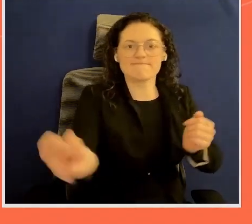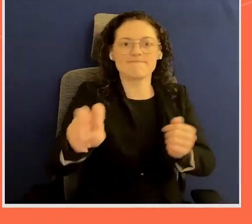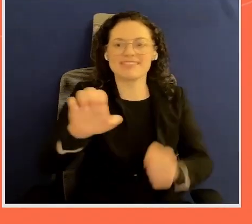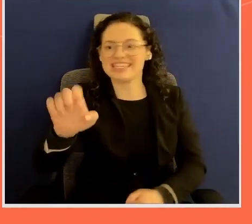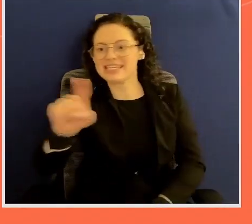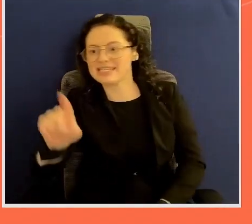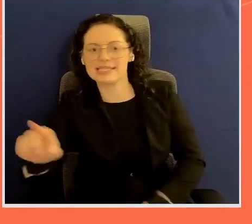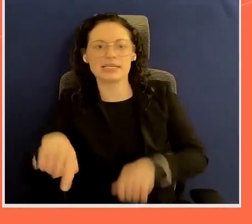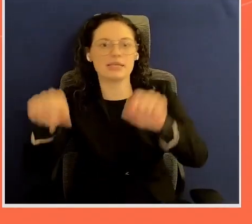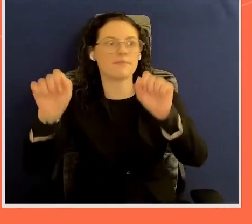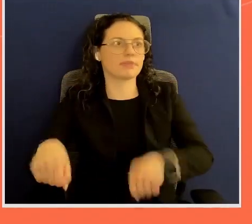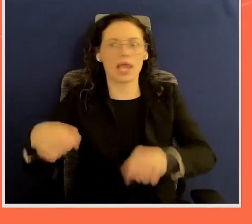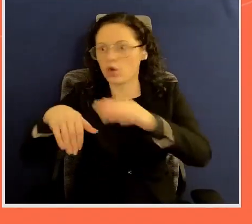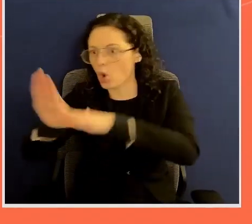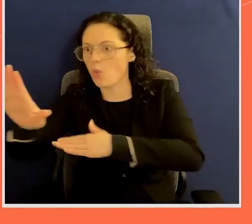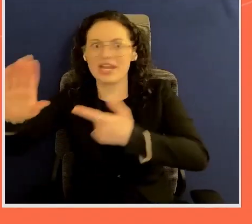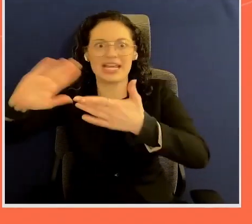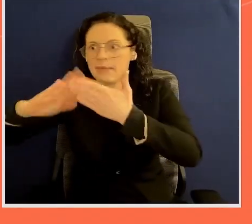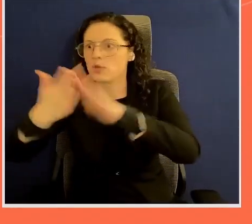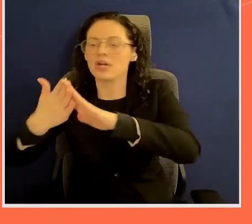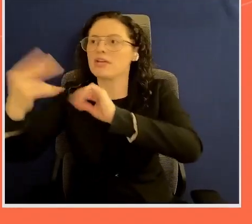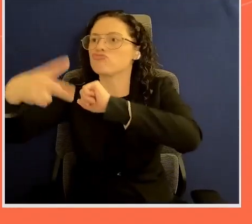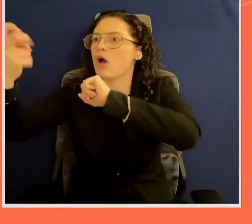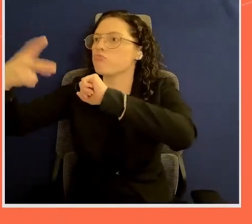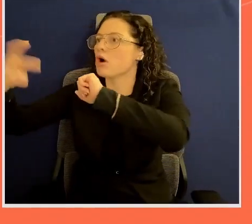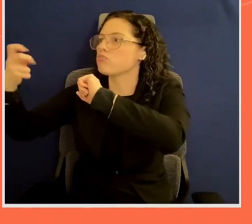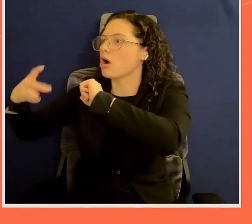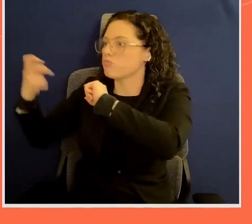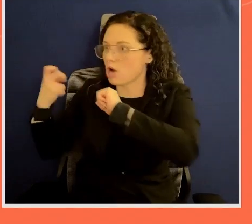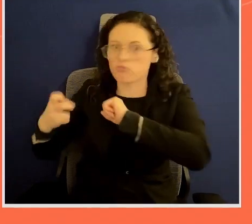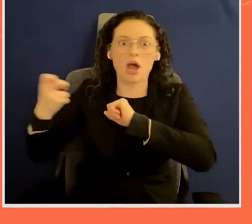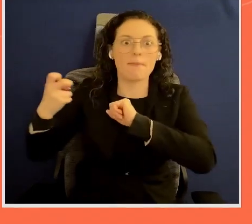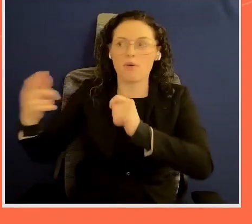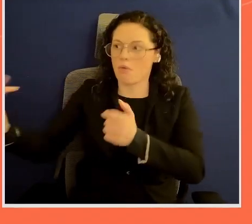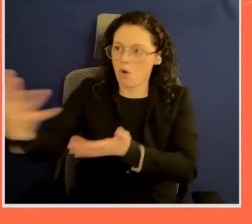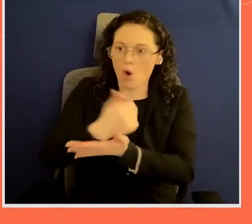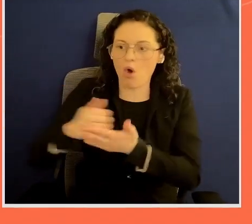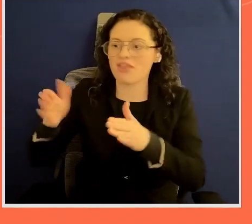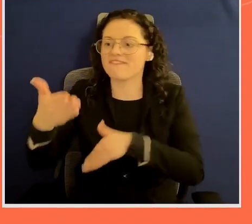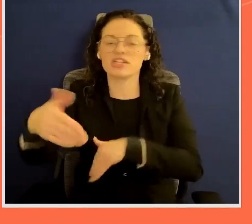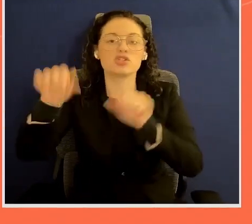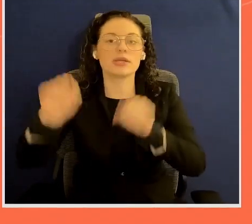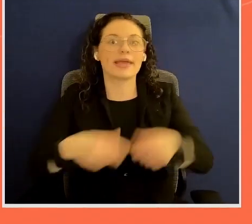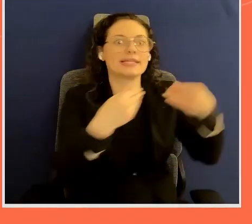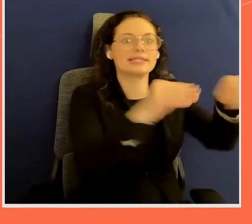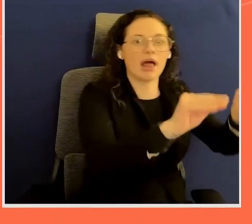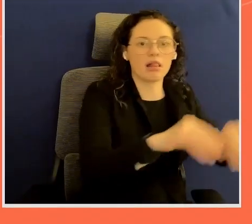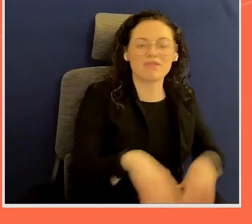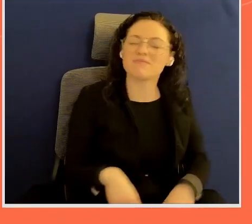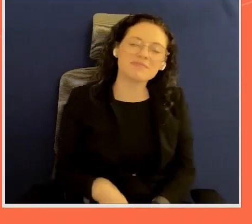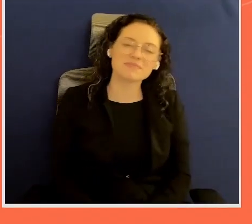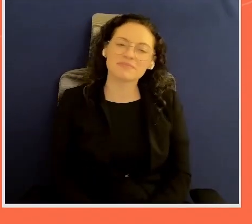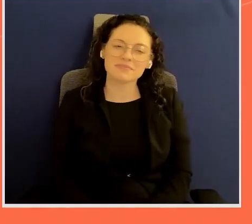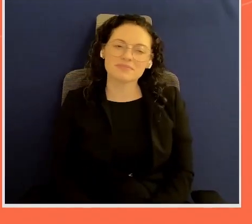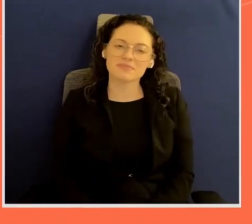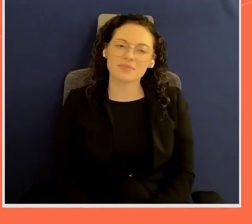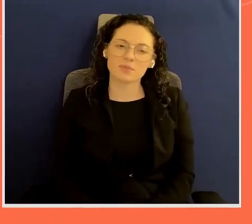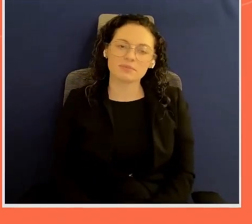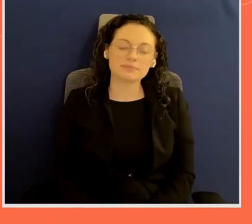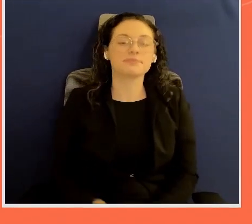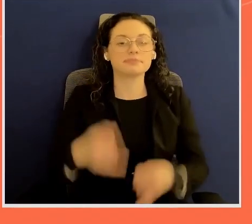cutting enough of that pollution that has the negative impact on the ocean and on the planet itself. Let me remind you,